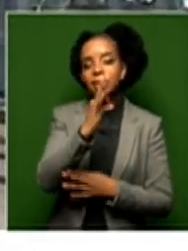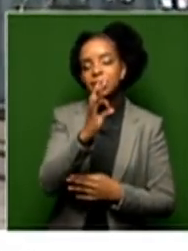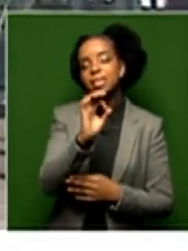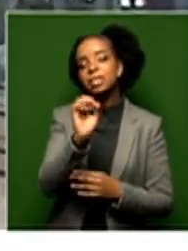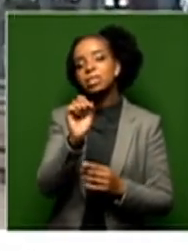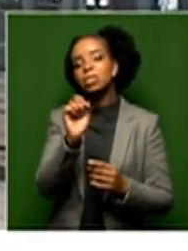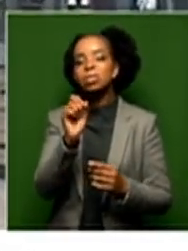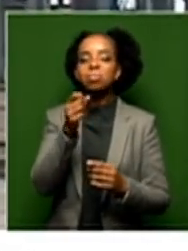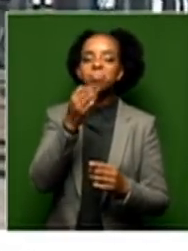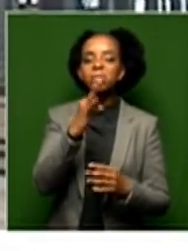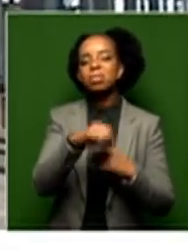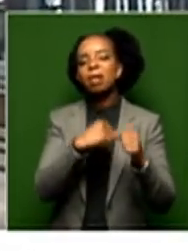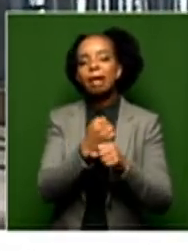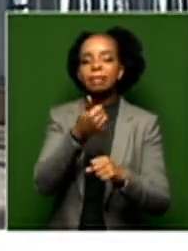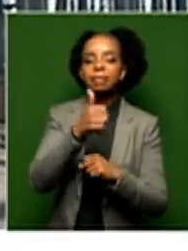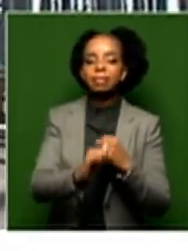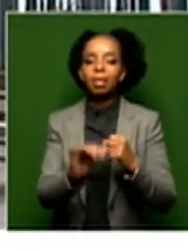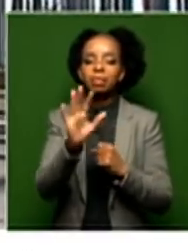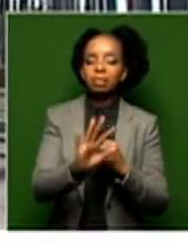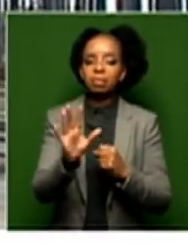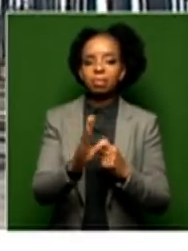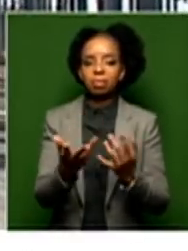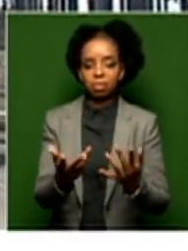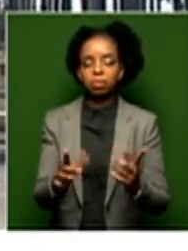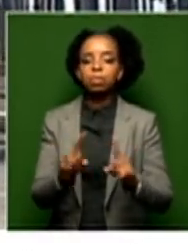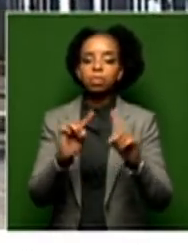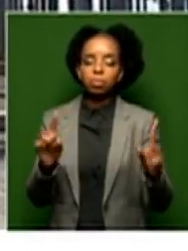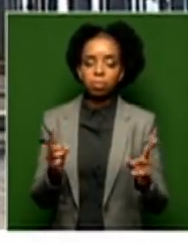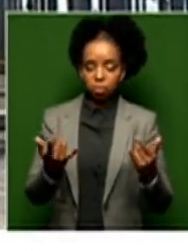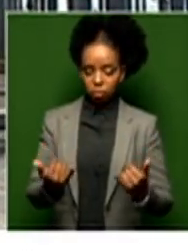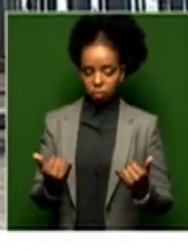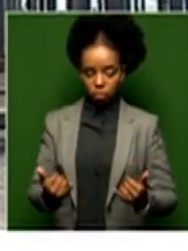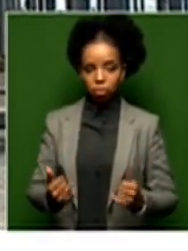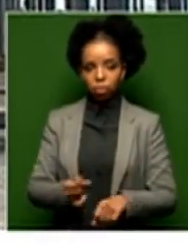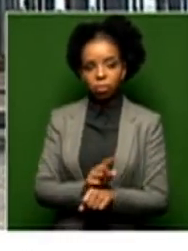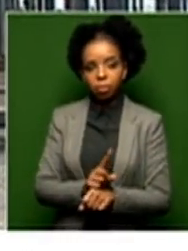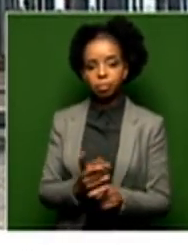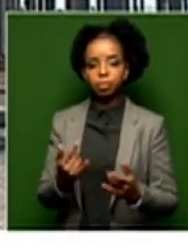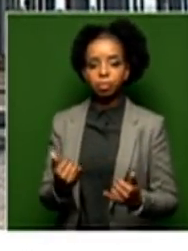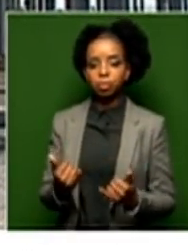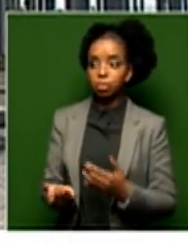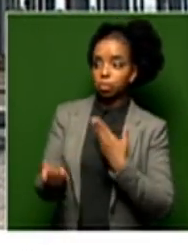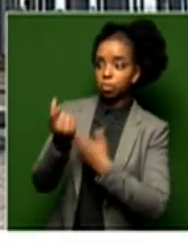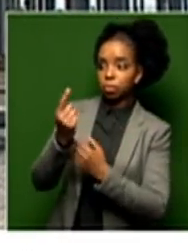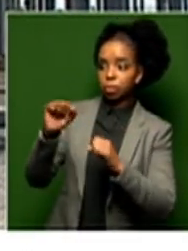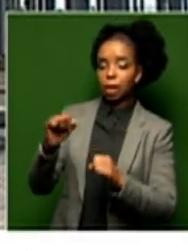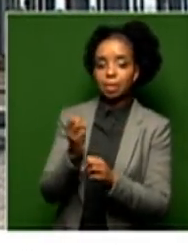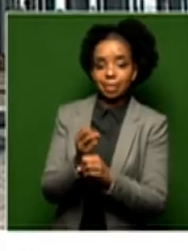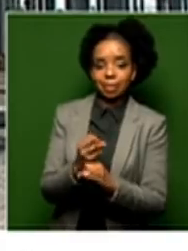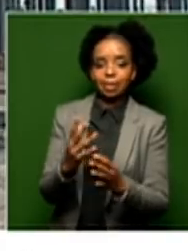that Minister Radebe signed are probably starting to come on stream at the moment. Of course, they're going to start to